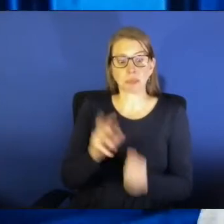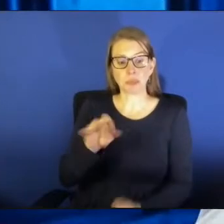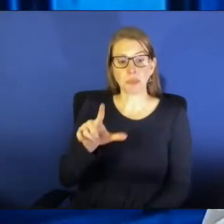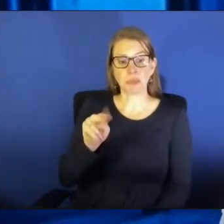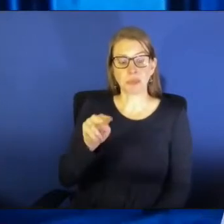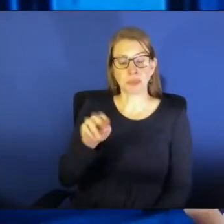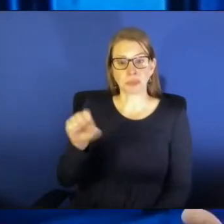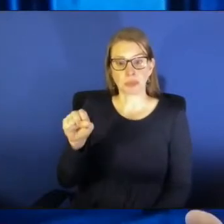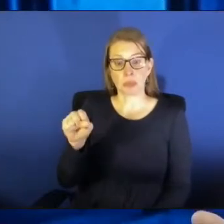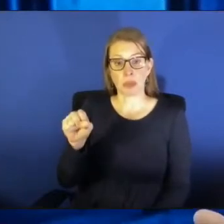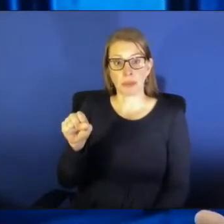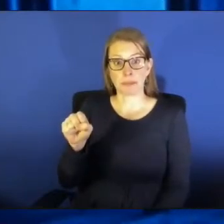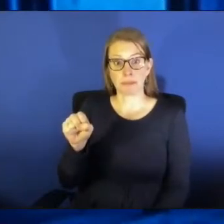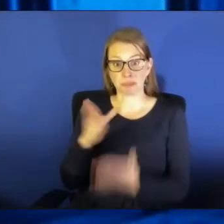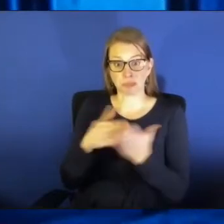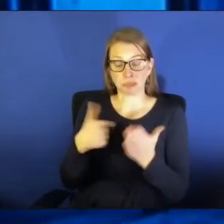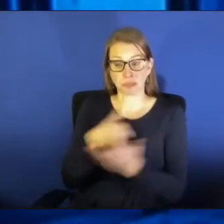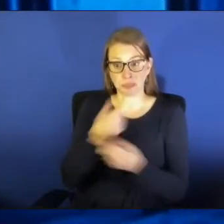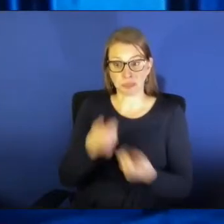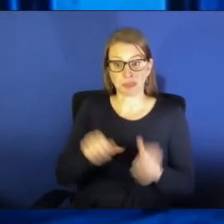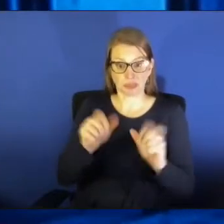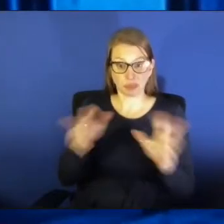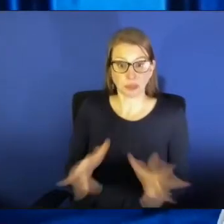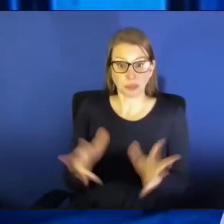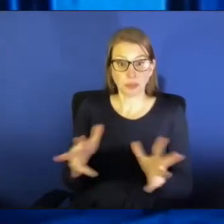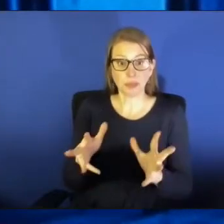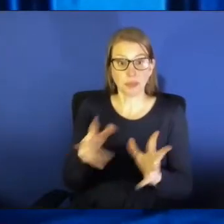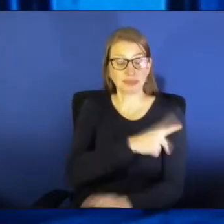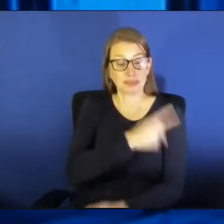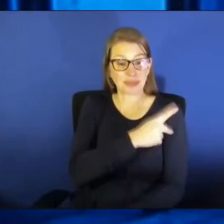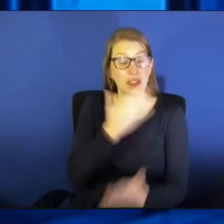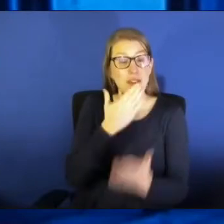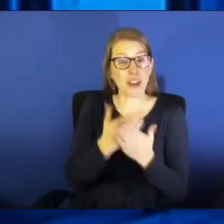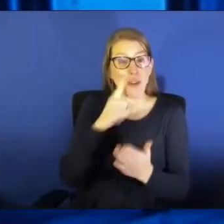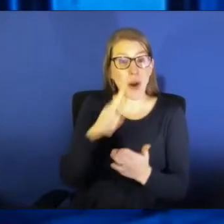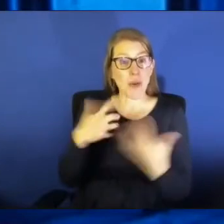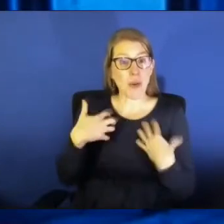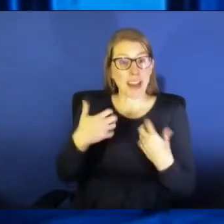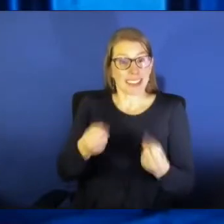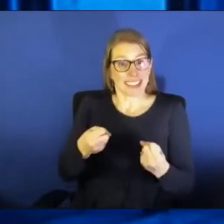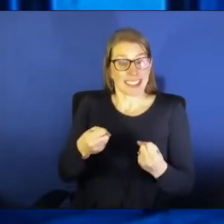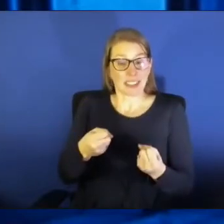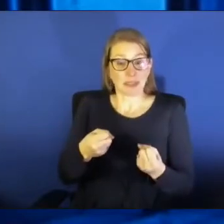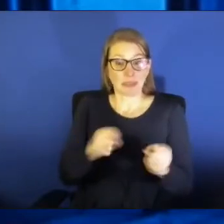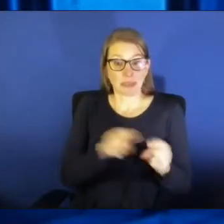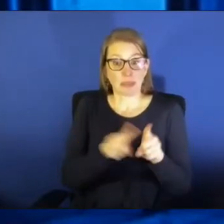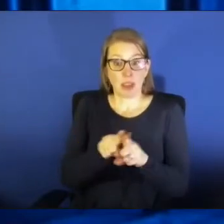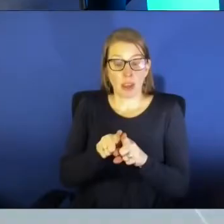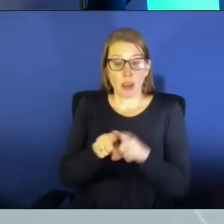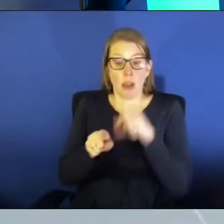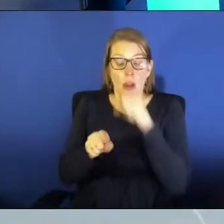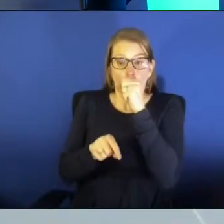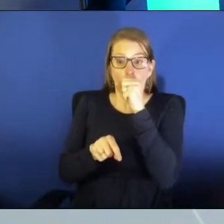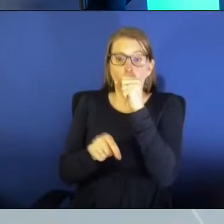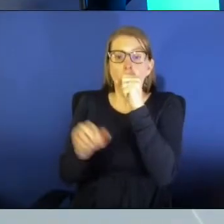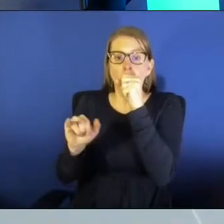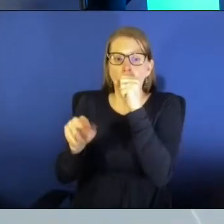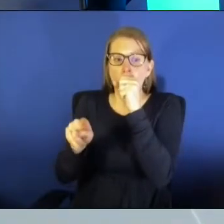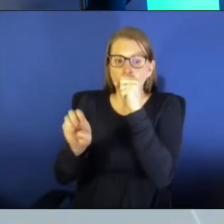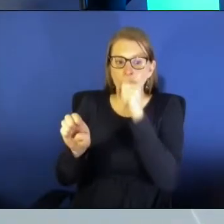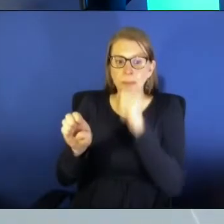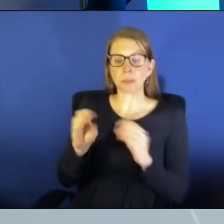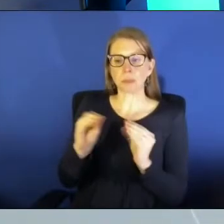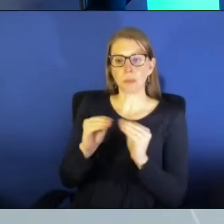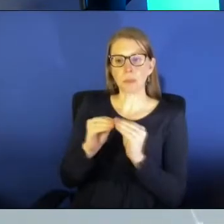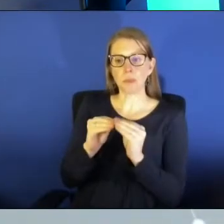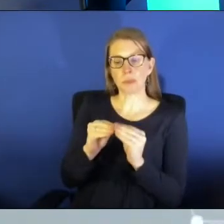piece that we're really trying to encourage our patients. It's good for wellness, but it's also, we think, going to make the immunotherapy work better. So is there anything you can eat or drink that